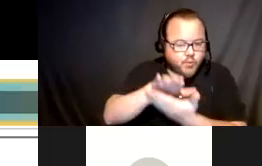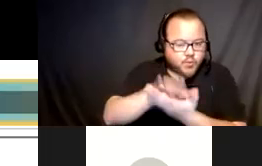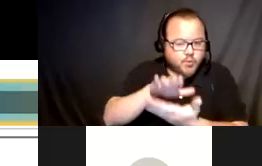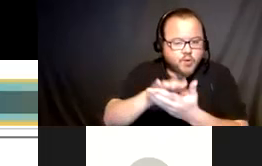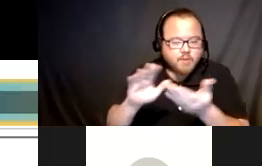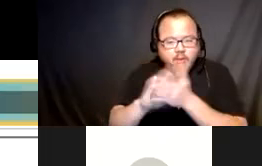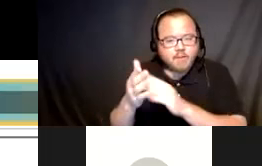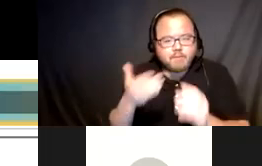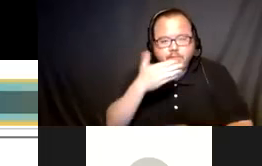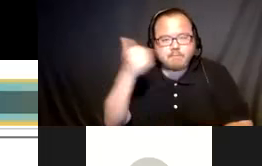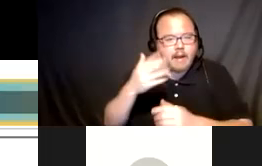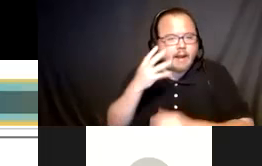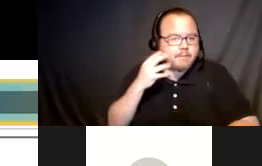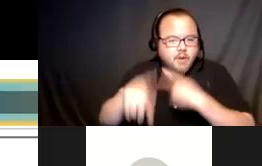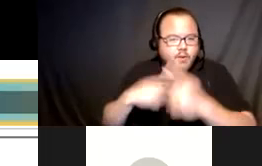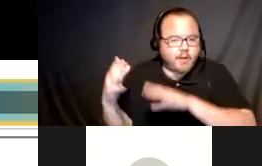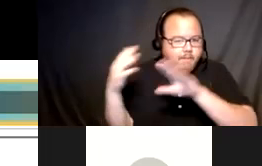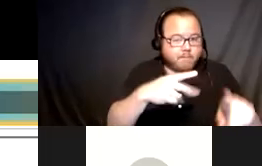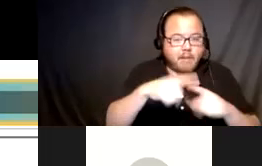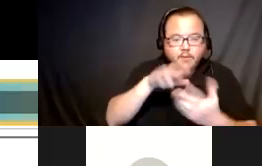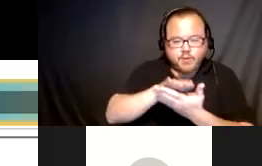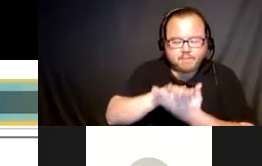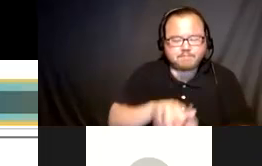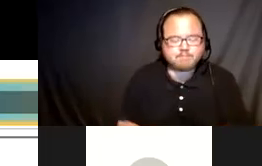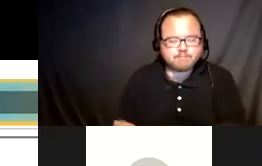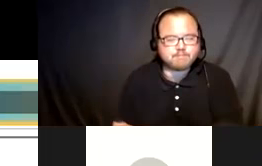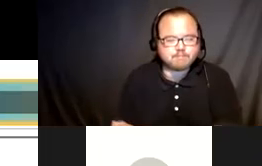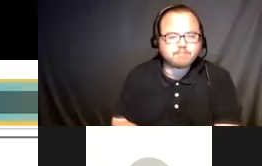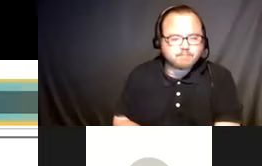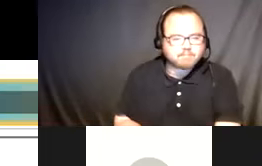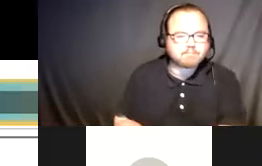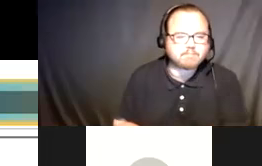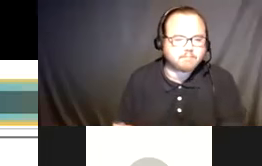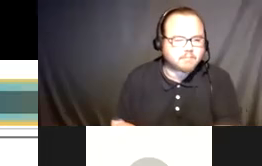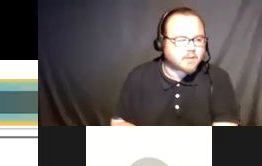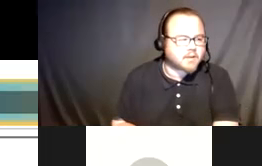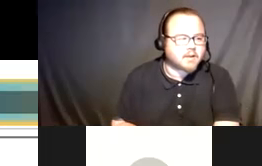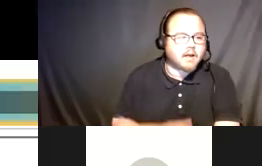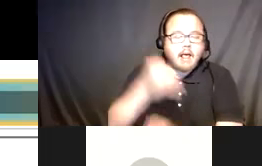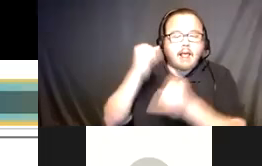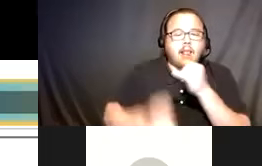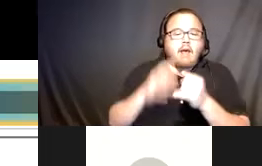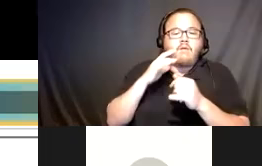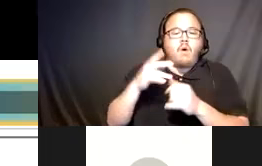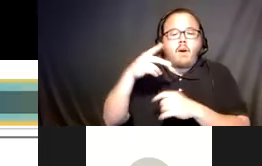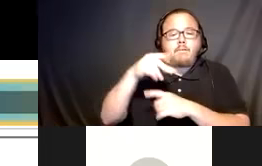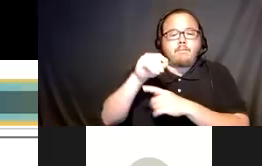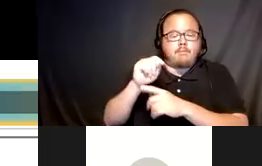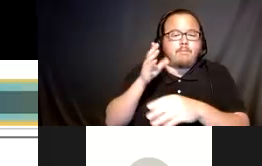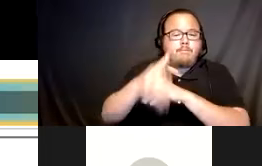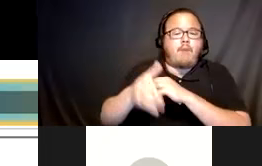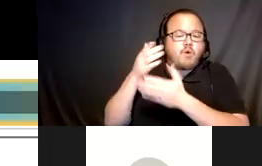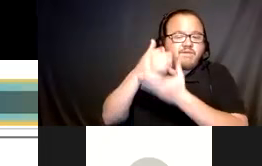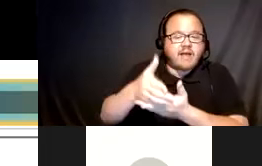experience for them as they come back on our campuses. And then lastly, for postvention, we've partnered with